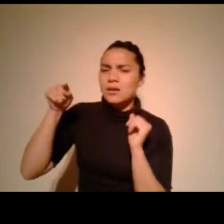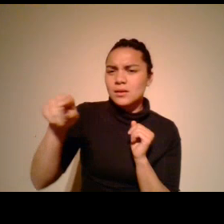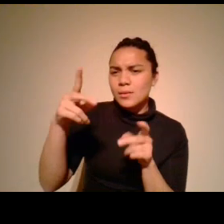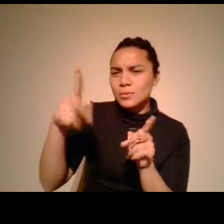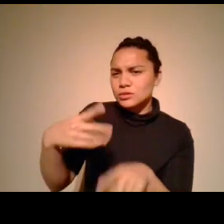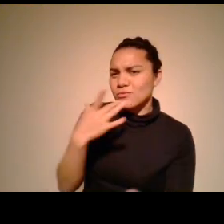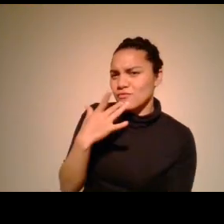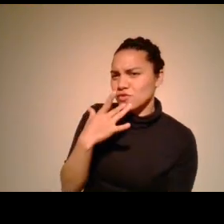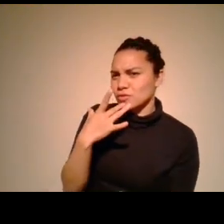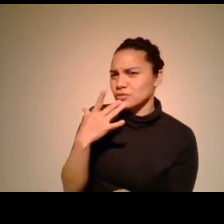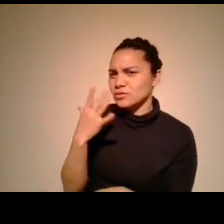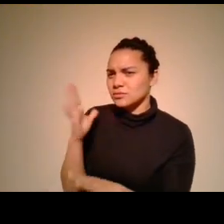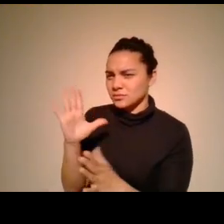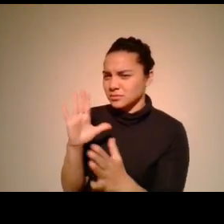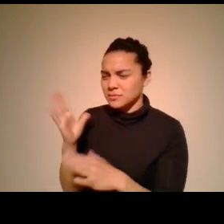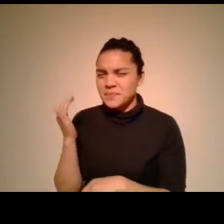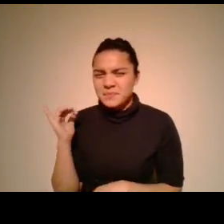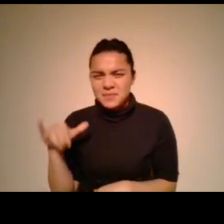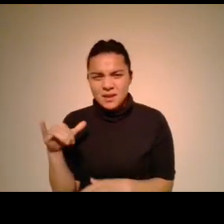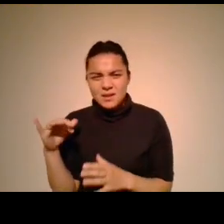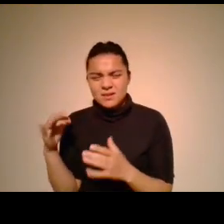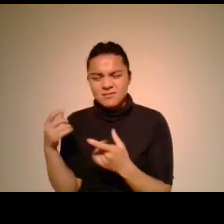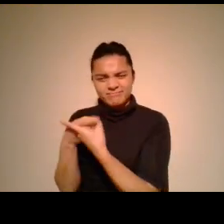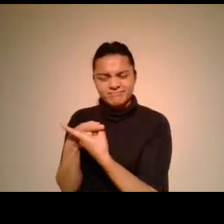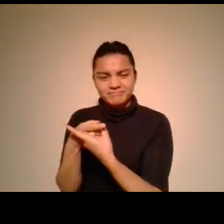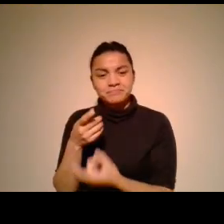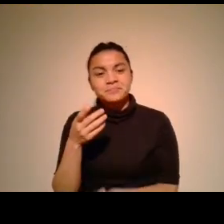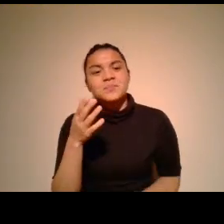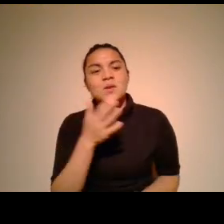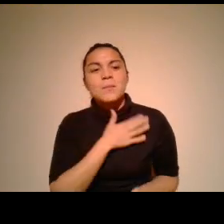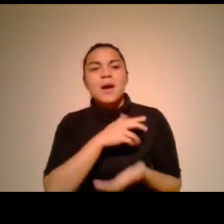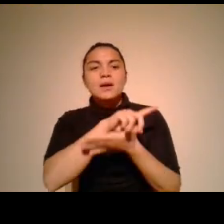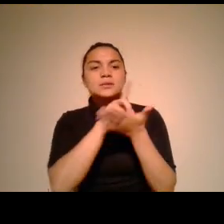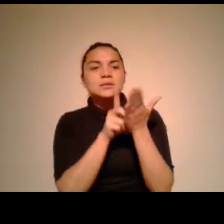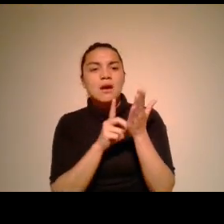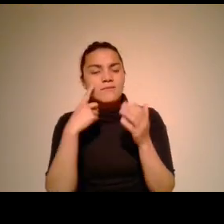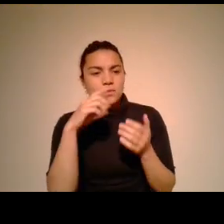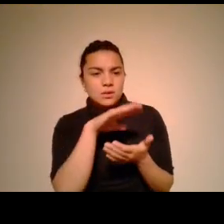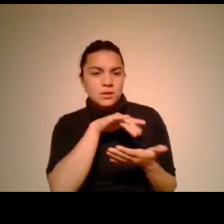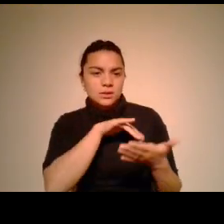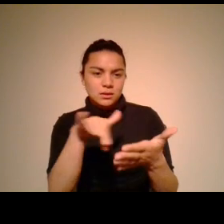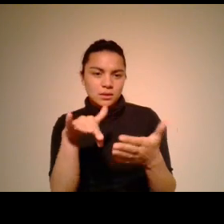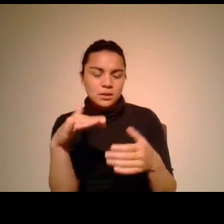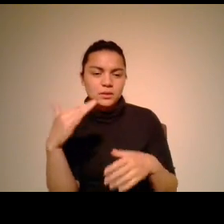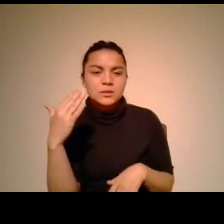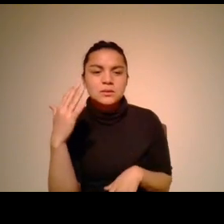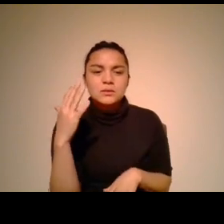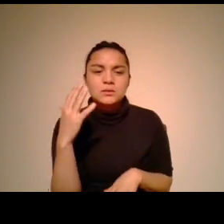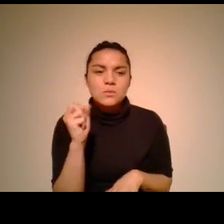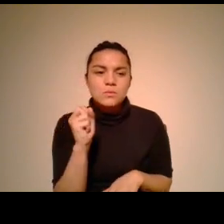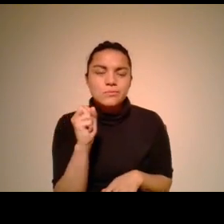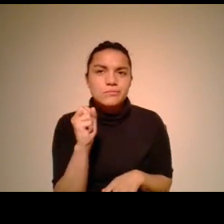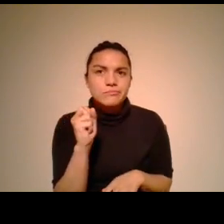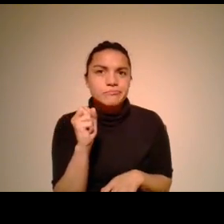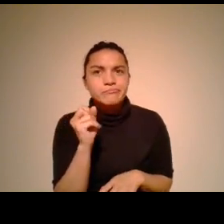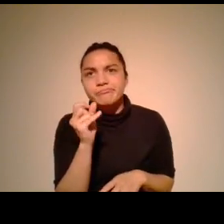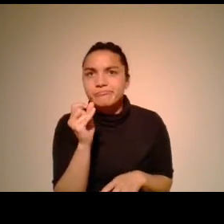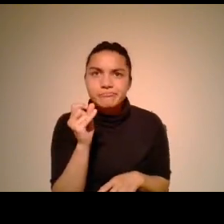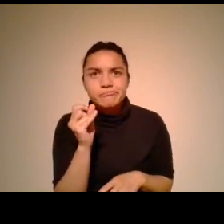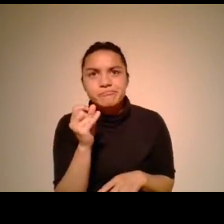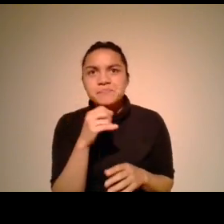them. So the design for this study was, there's not a lot of sort